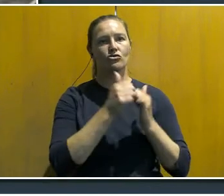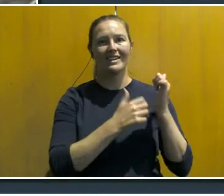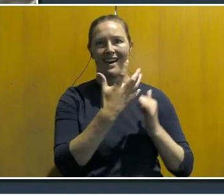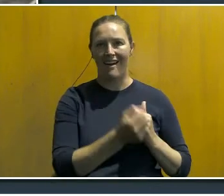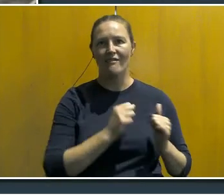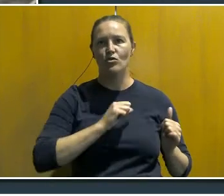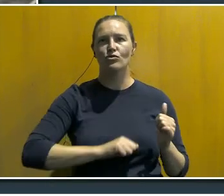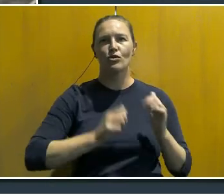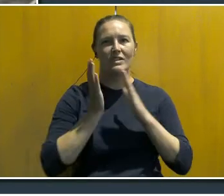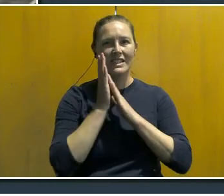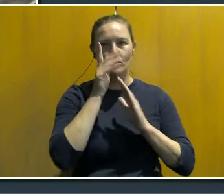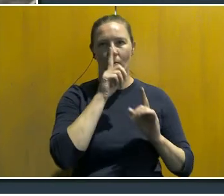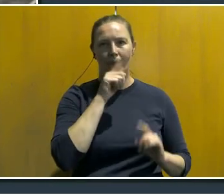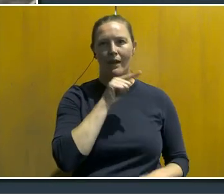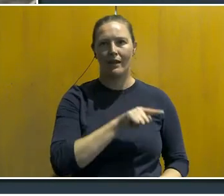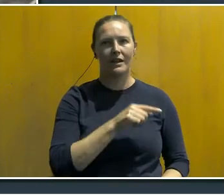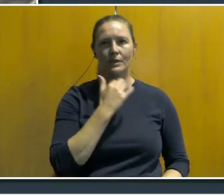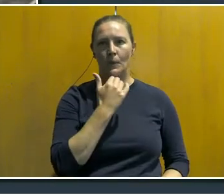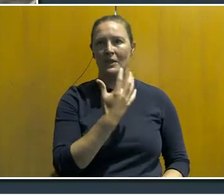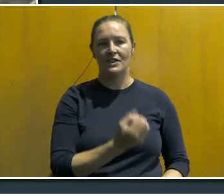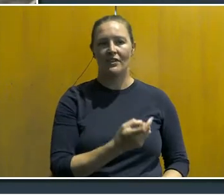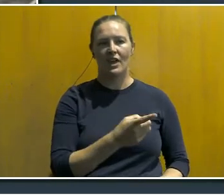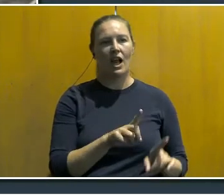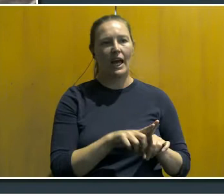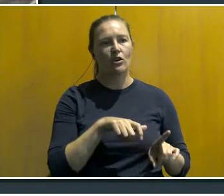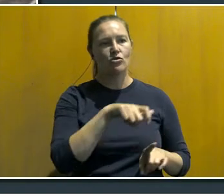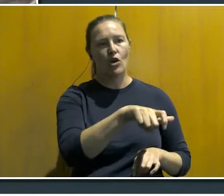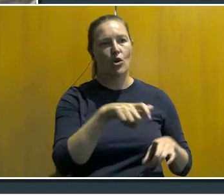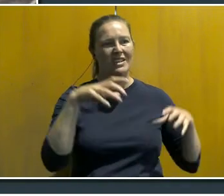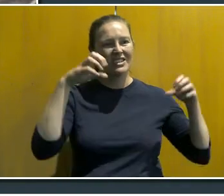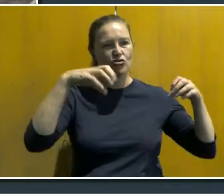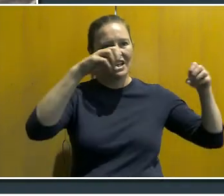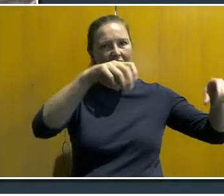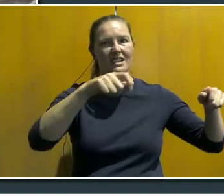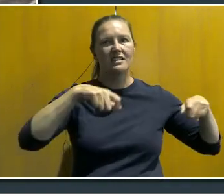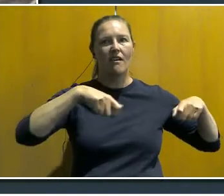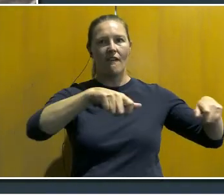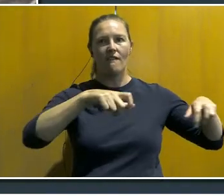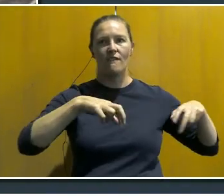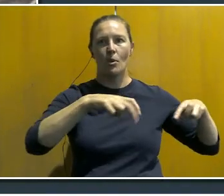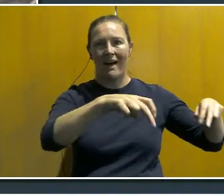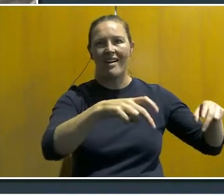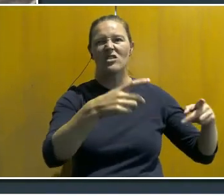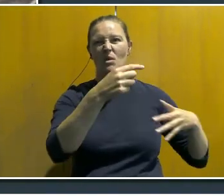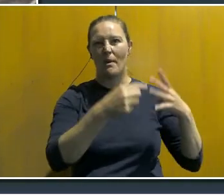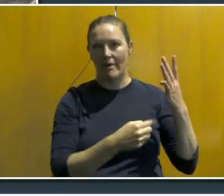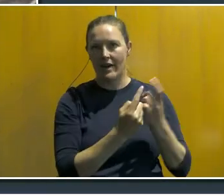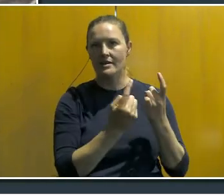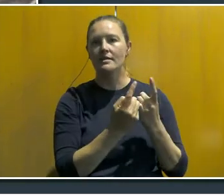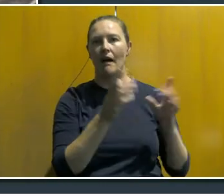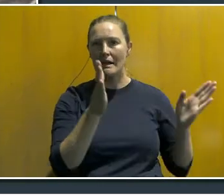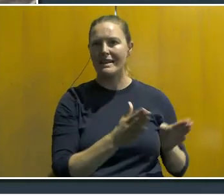for rural residential people, saying about road, street lights, footpaths, etc.